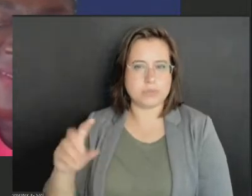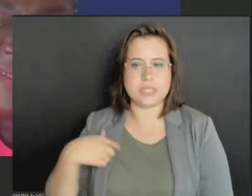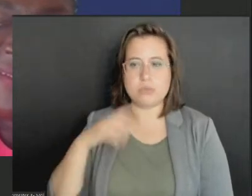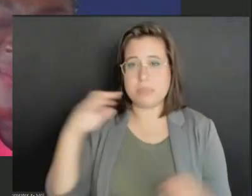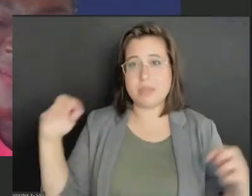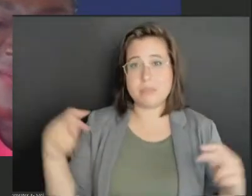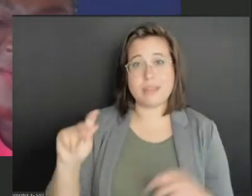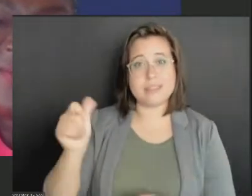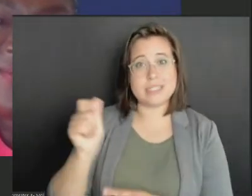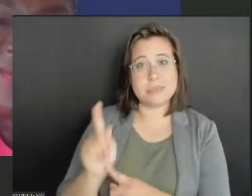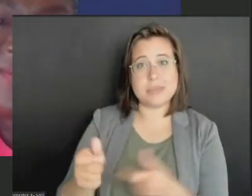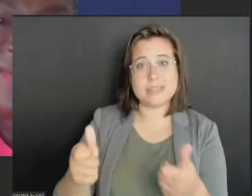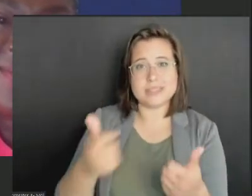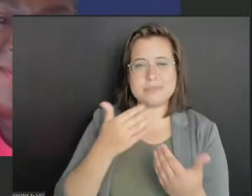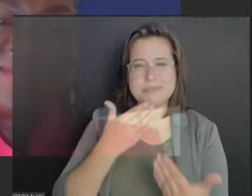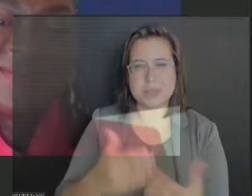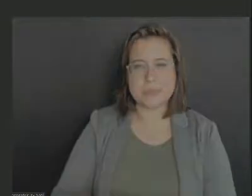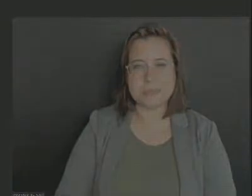10 minutes. Thank you, everybody.